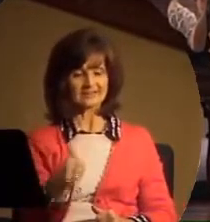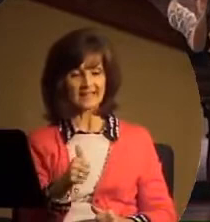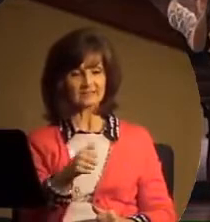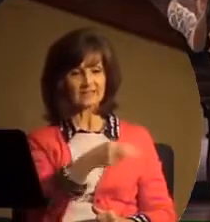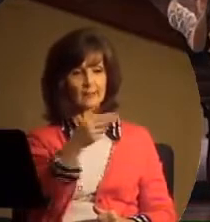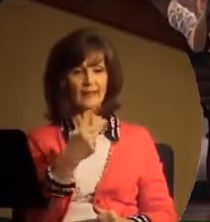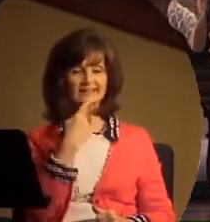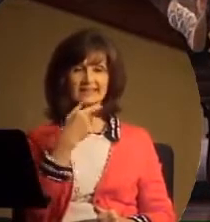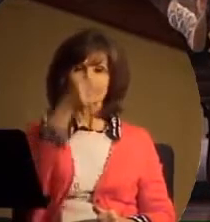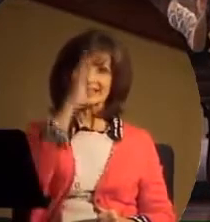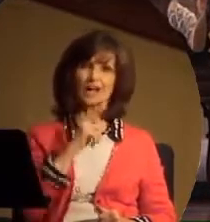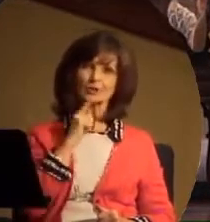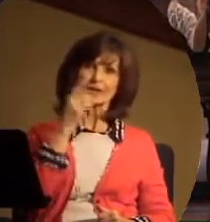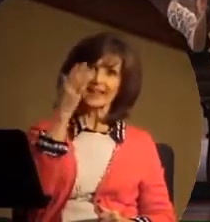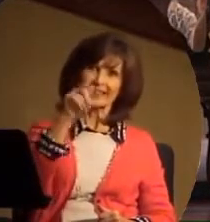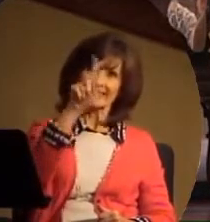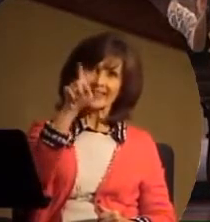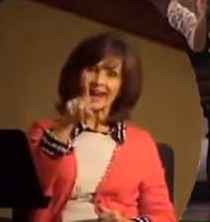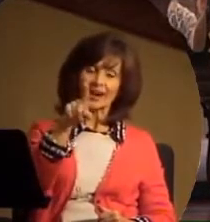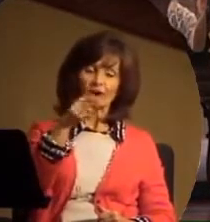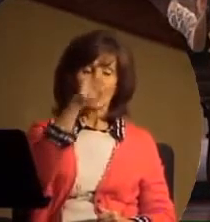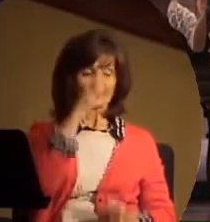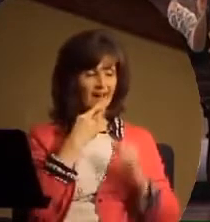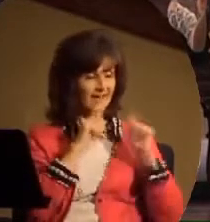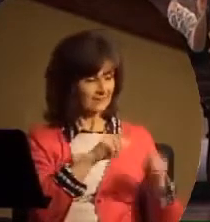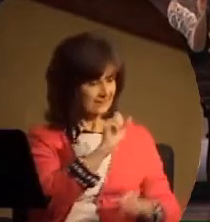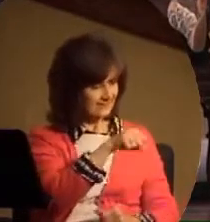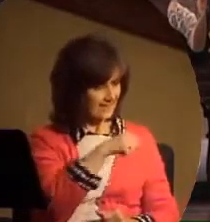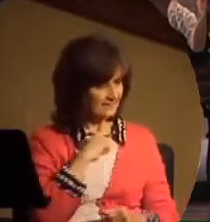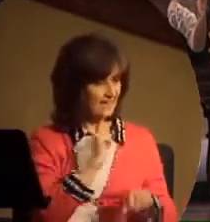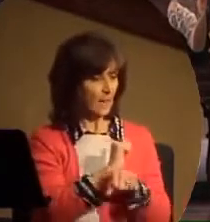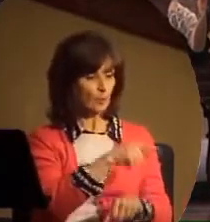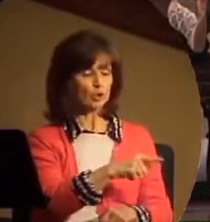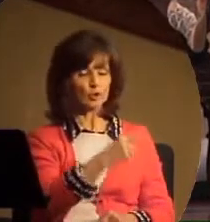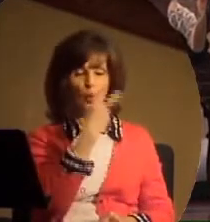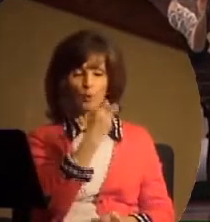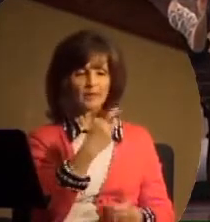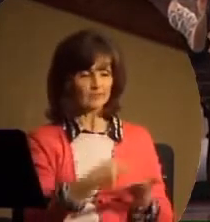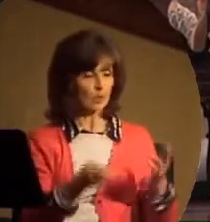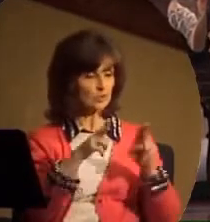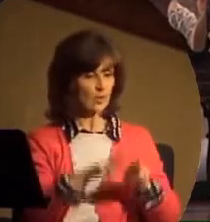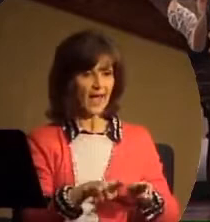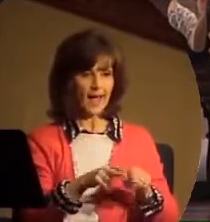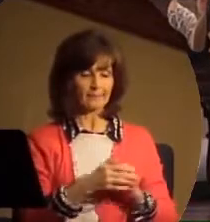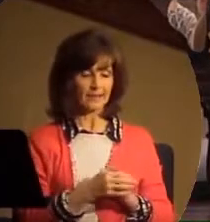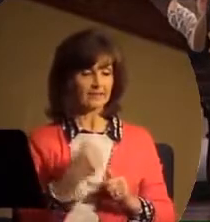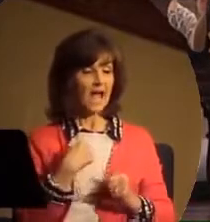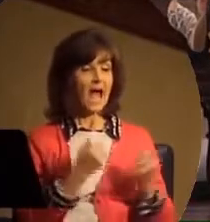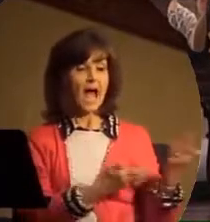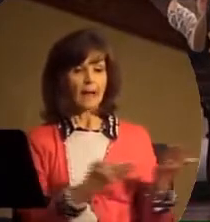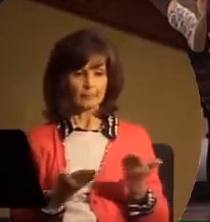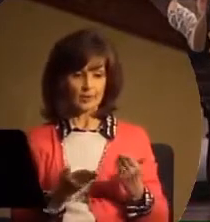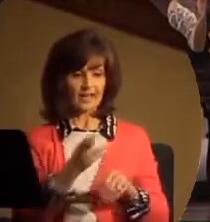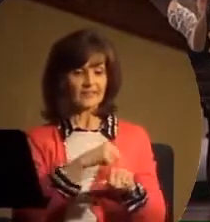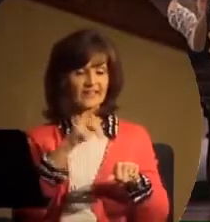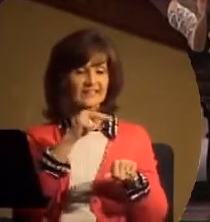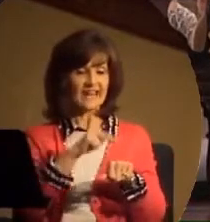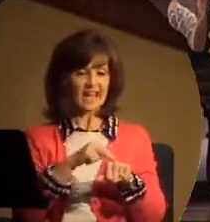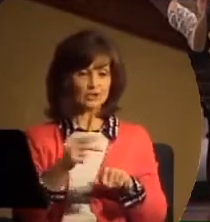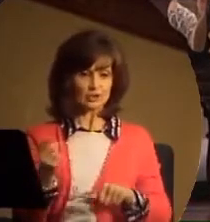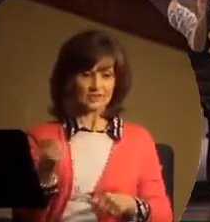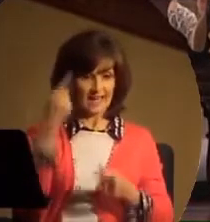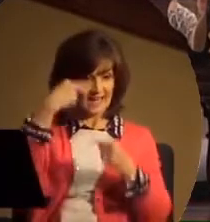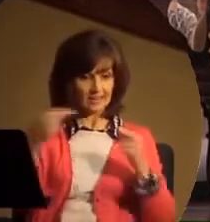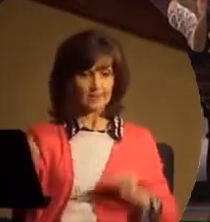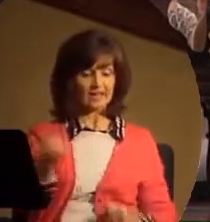really there?" Habakkuk, "Yes, I've been working. You're not going to believe what's about to happen. I'm bringing this nation down upon you. It